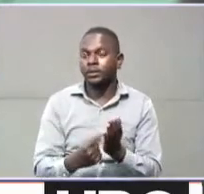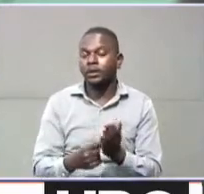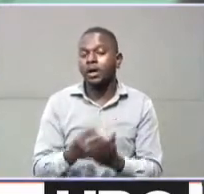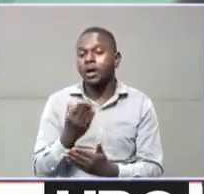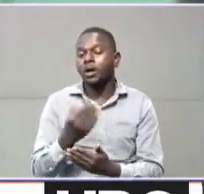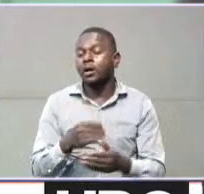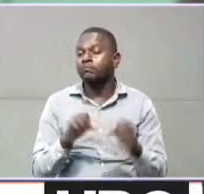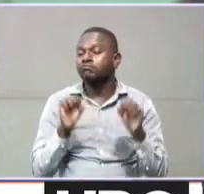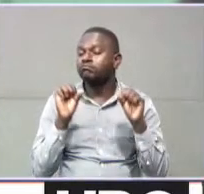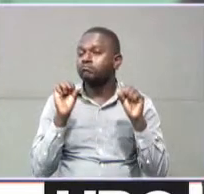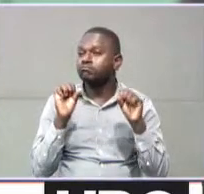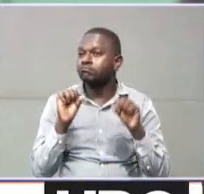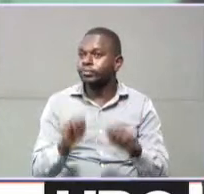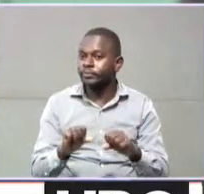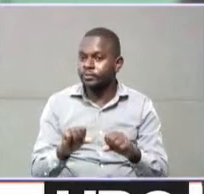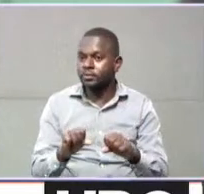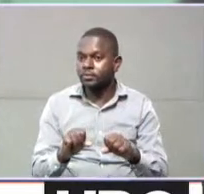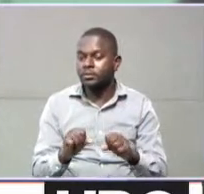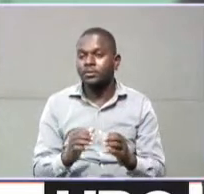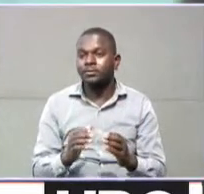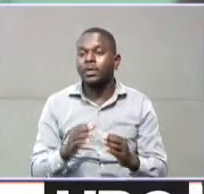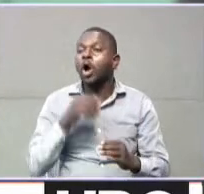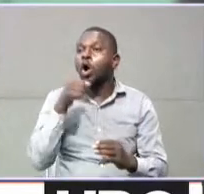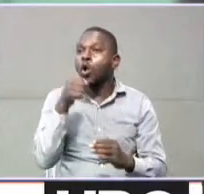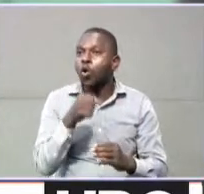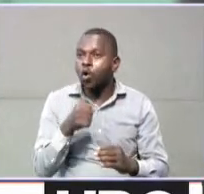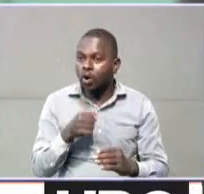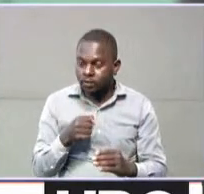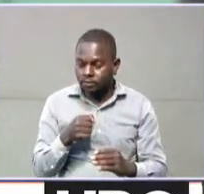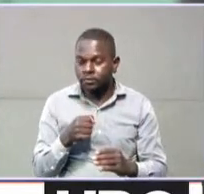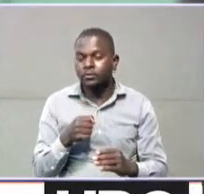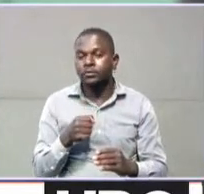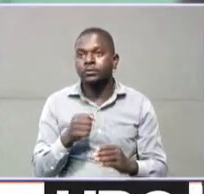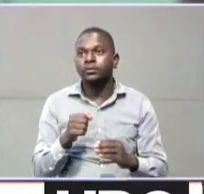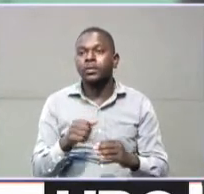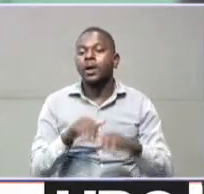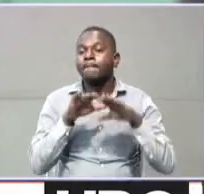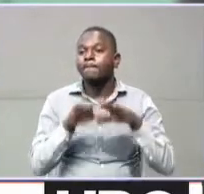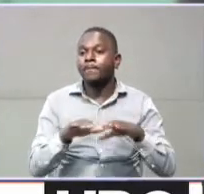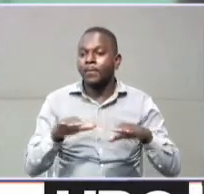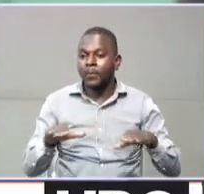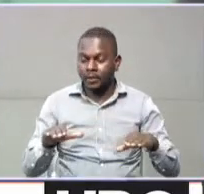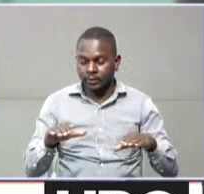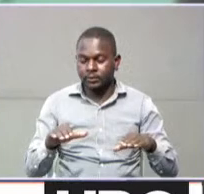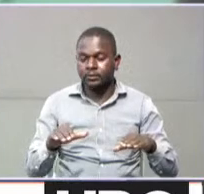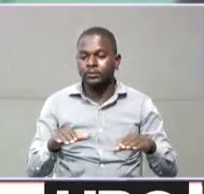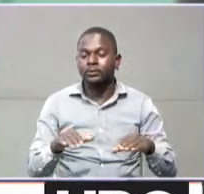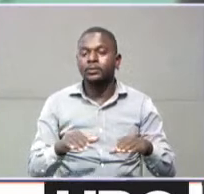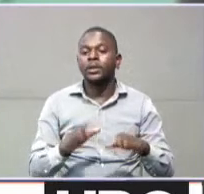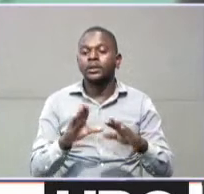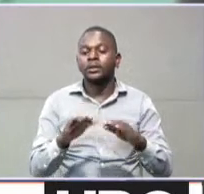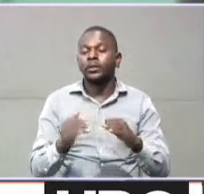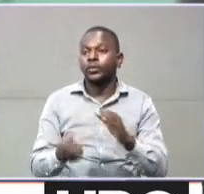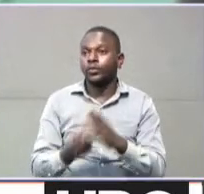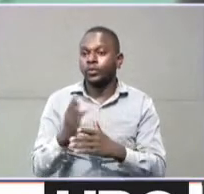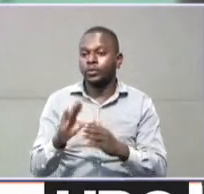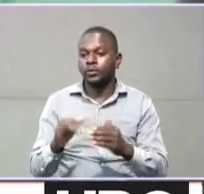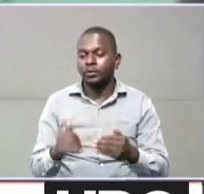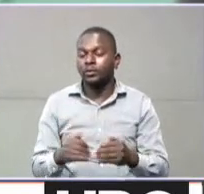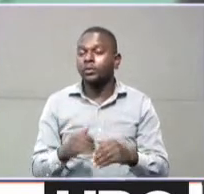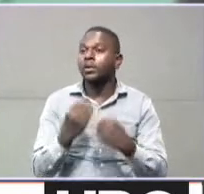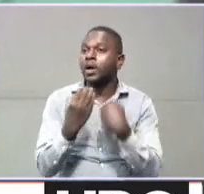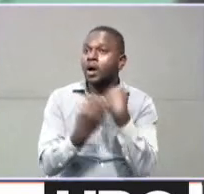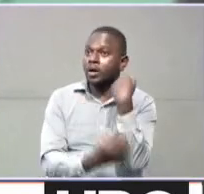have poorly managed directed and overwhelmed the market infrastructure resulting in two